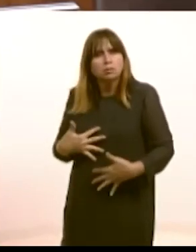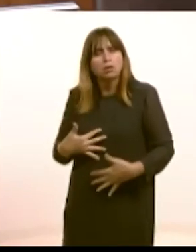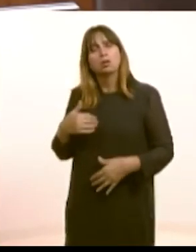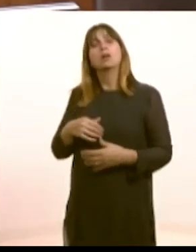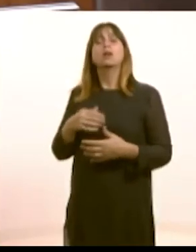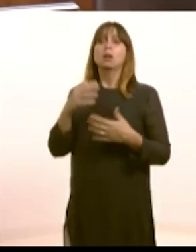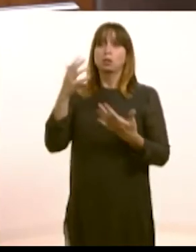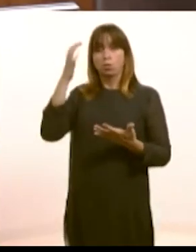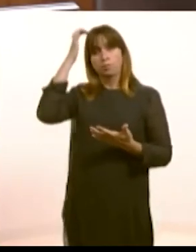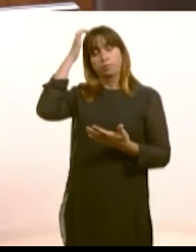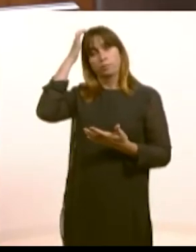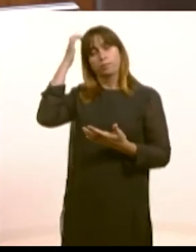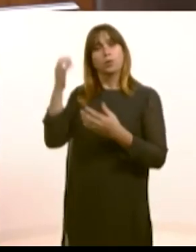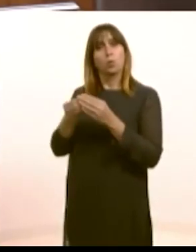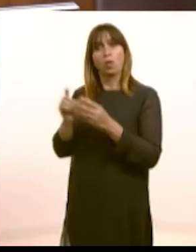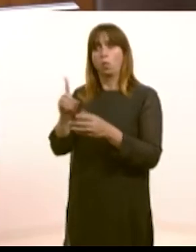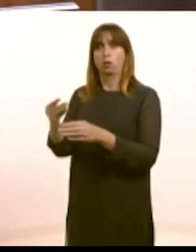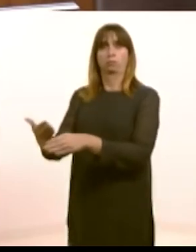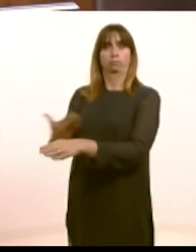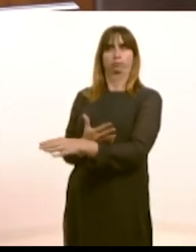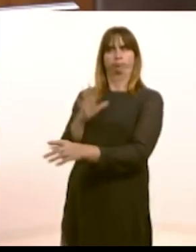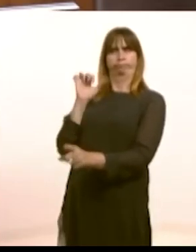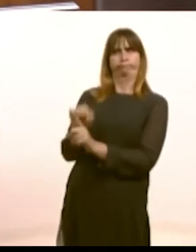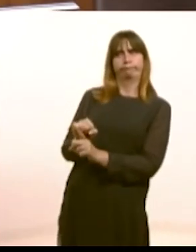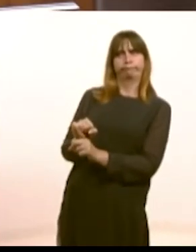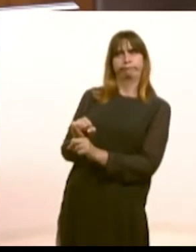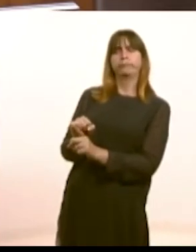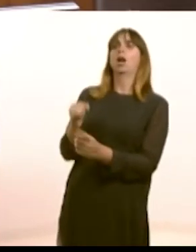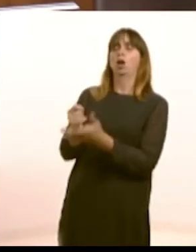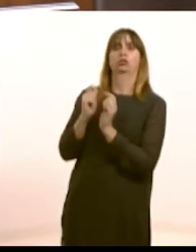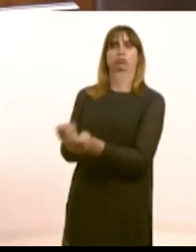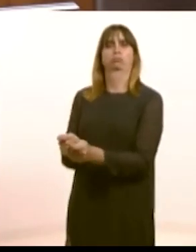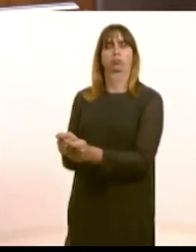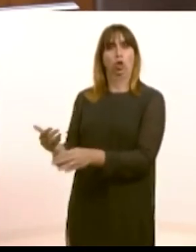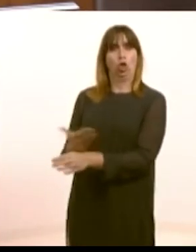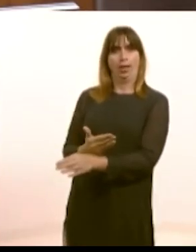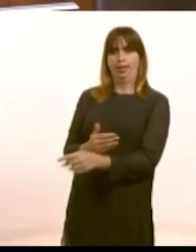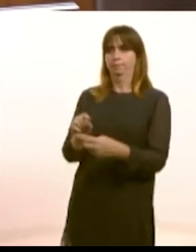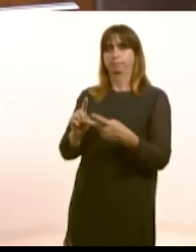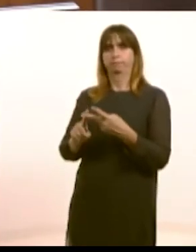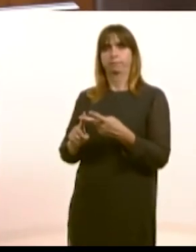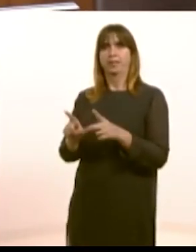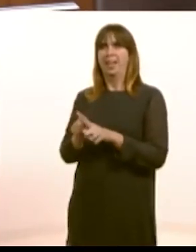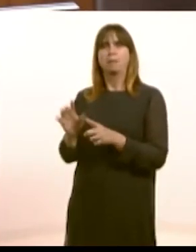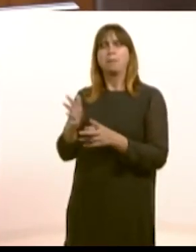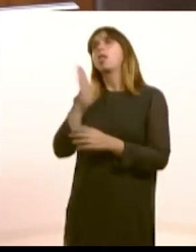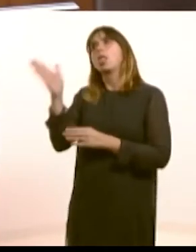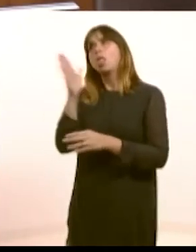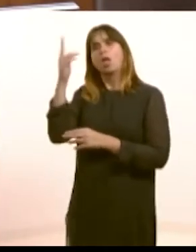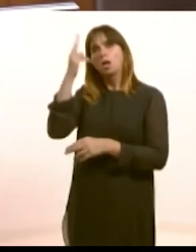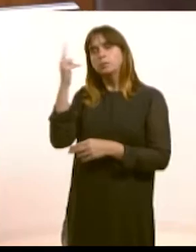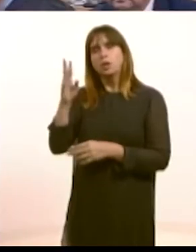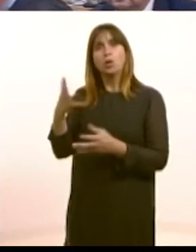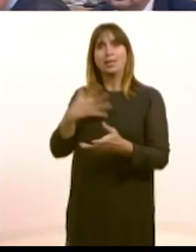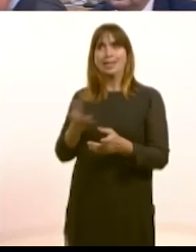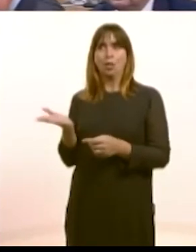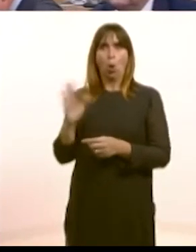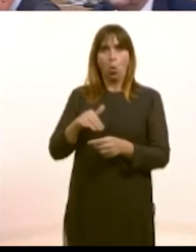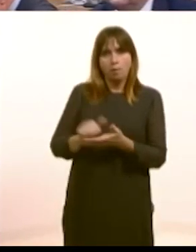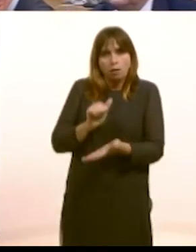recognition of problems and timely intervention so that things are dealt with early on. Admission, prevention, facilitated discharge, rehab